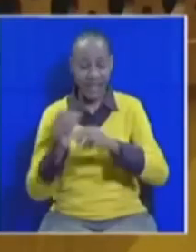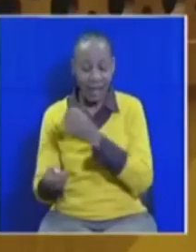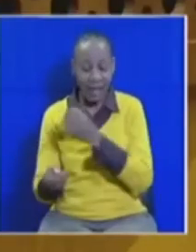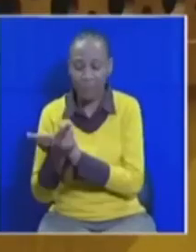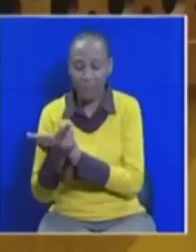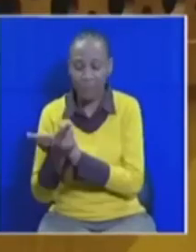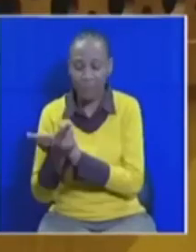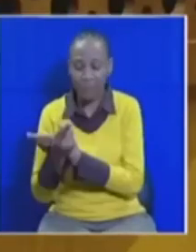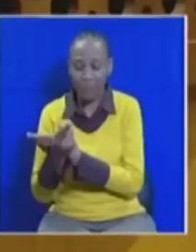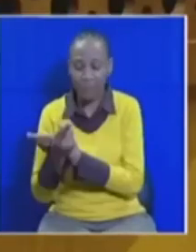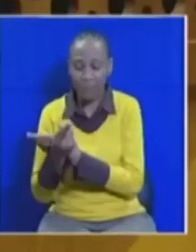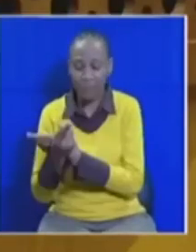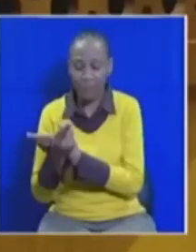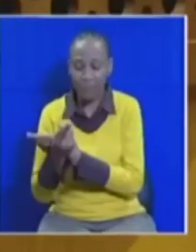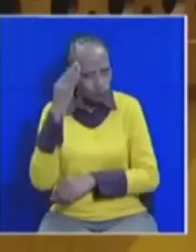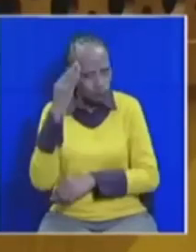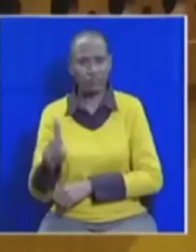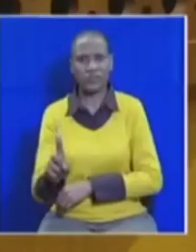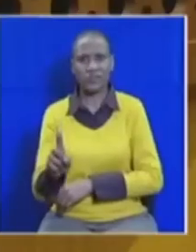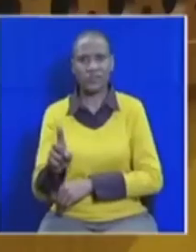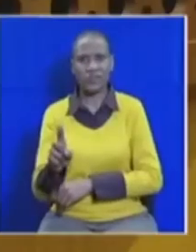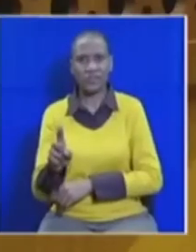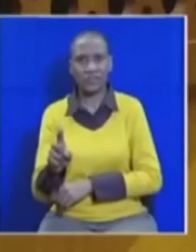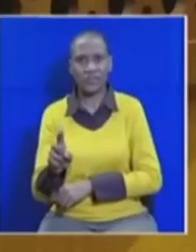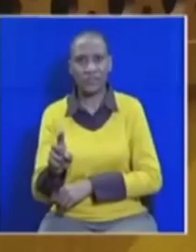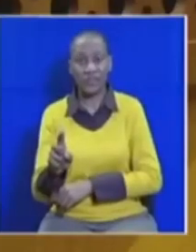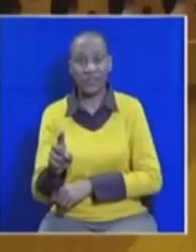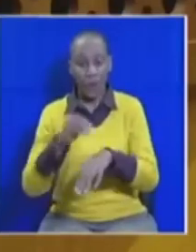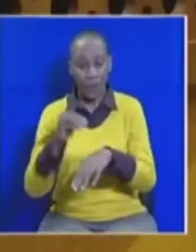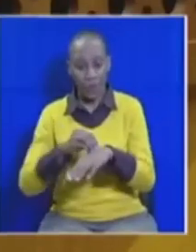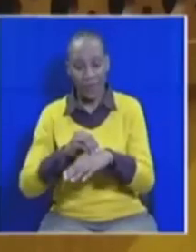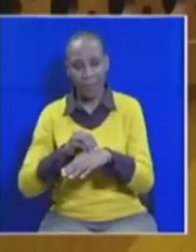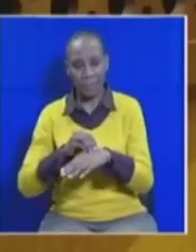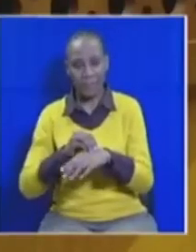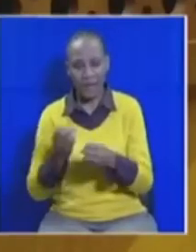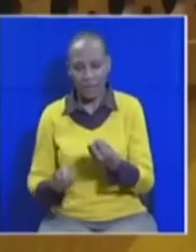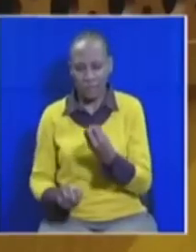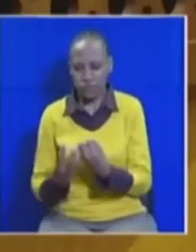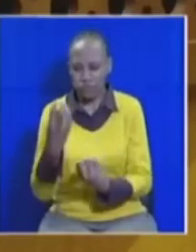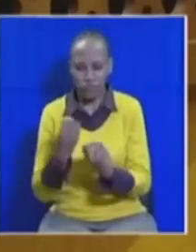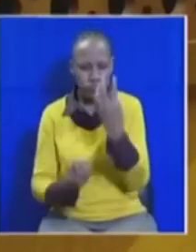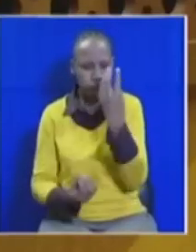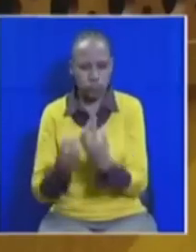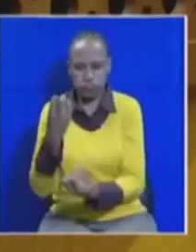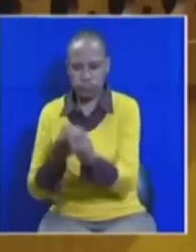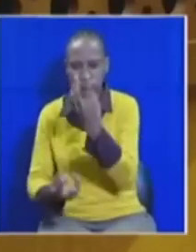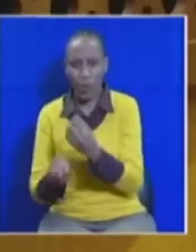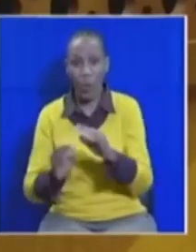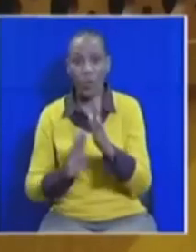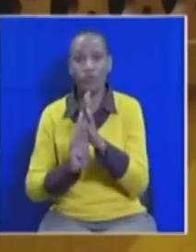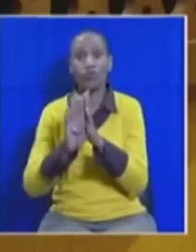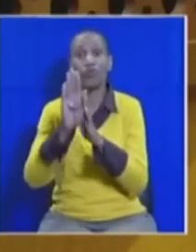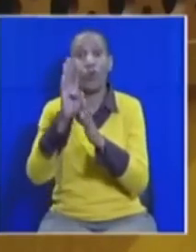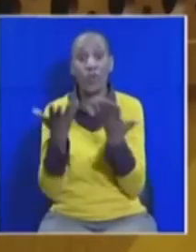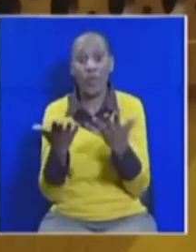know that under the surface, the disease has replicated itself in every cell. Speaker,